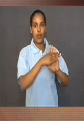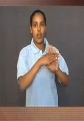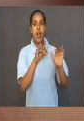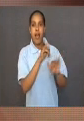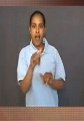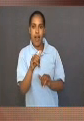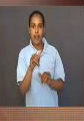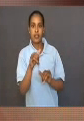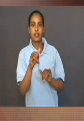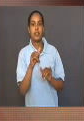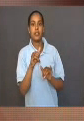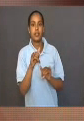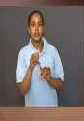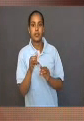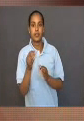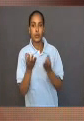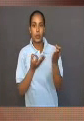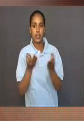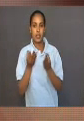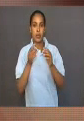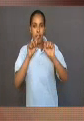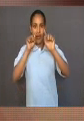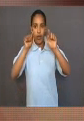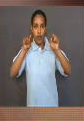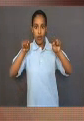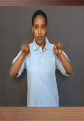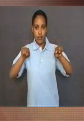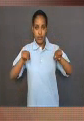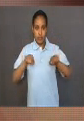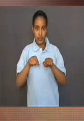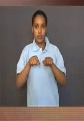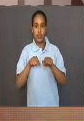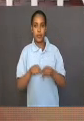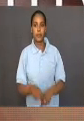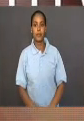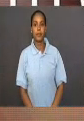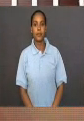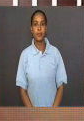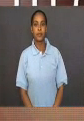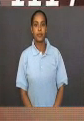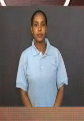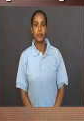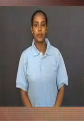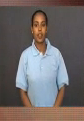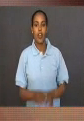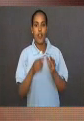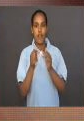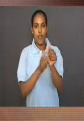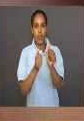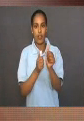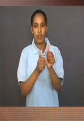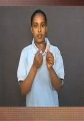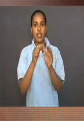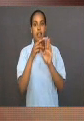a superscript or in parenthesis following